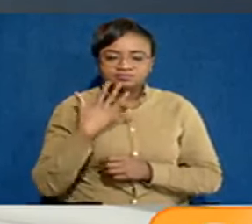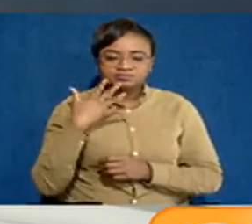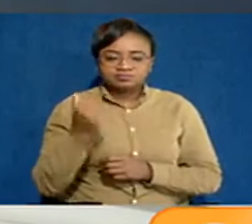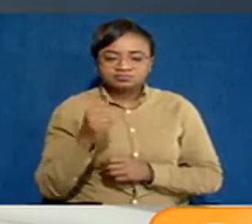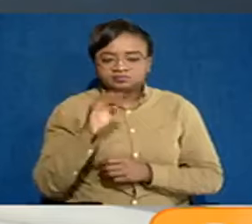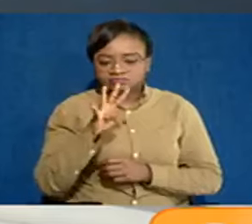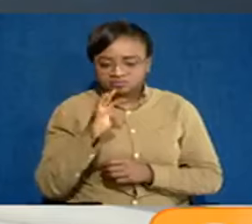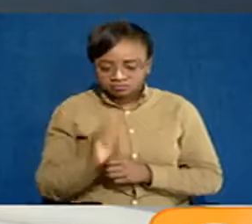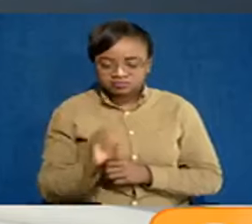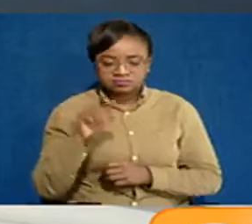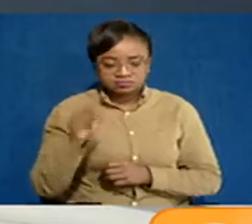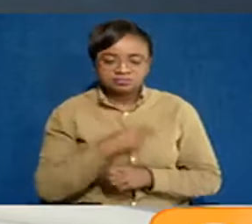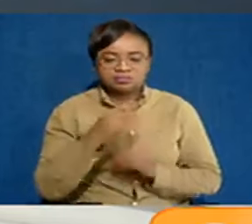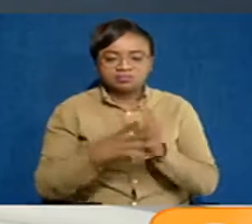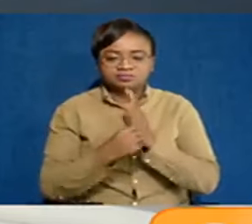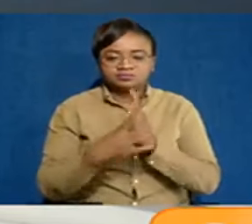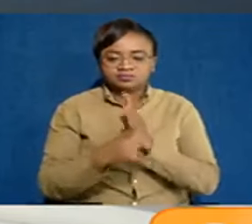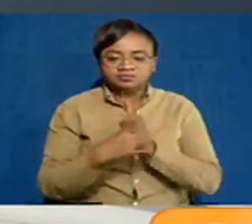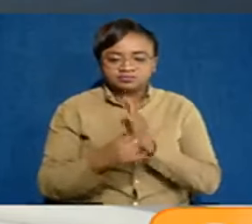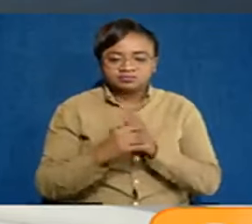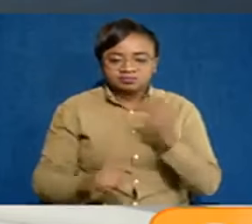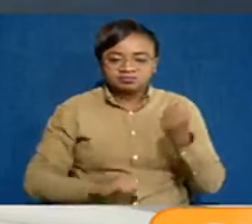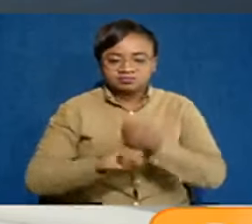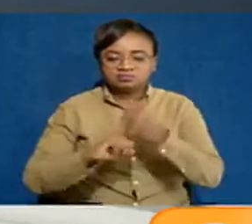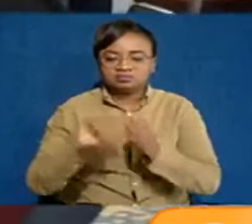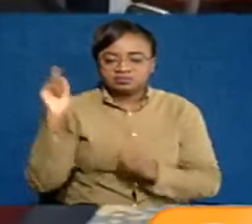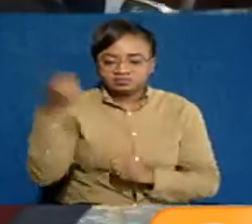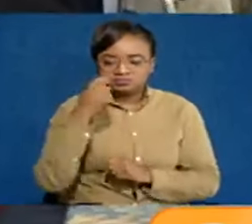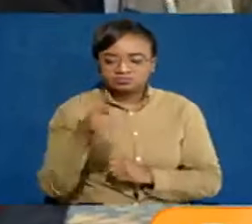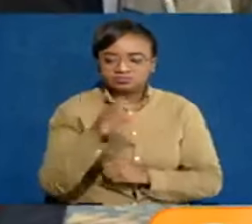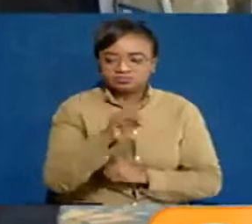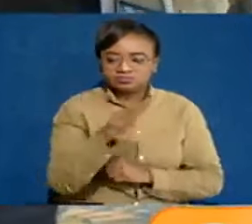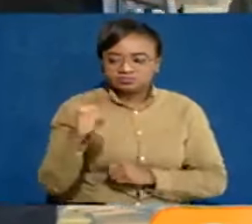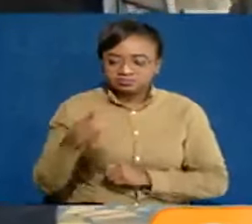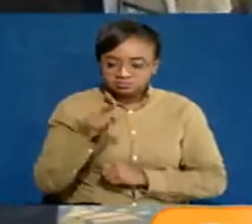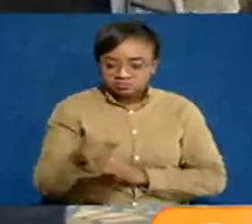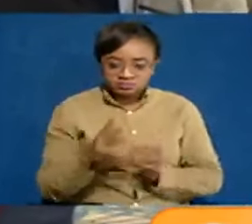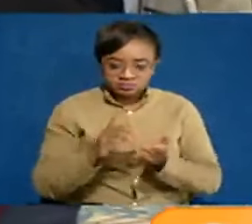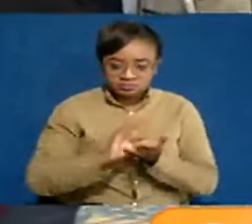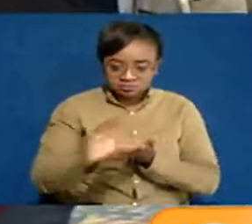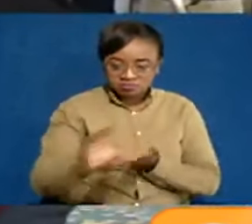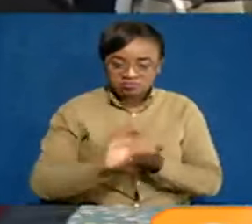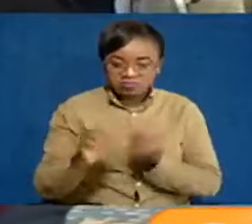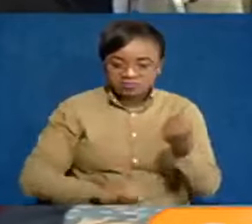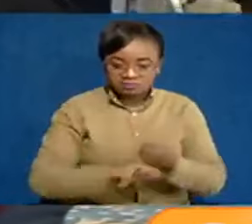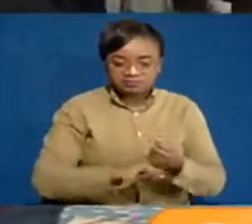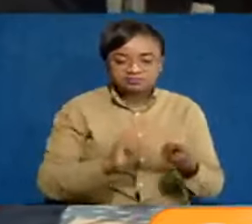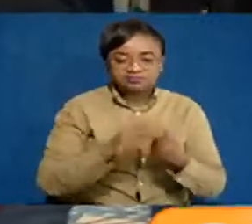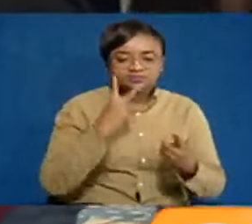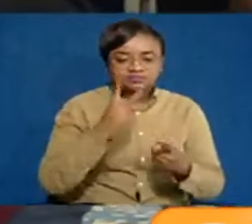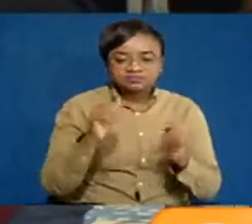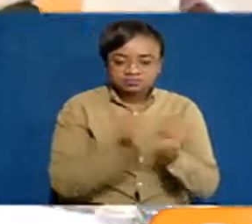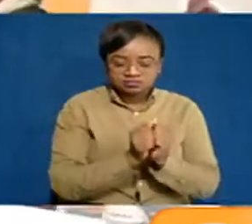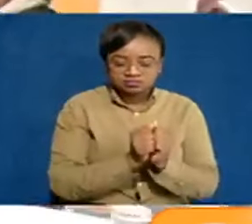$540,000 grant to support Kenyan SMEs. Now, the grant will help 210 women and